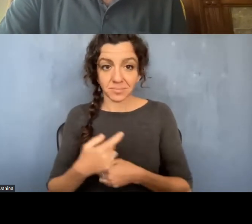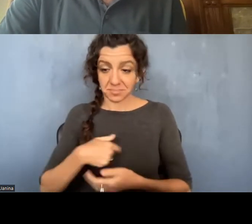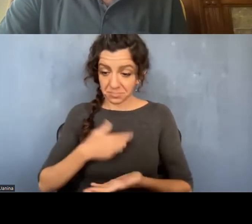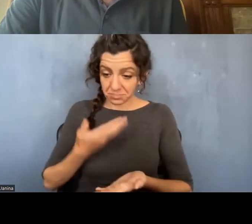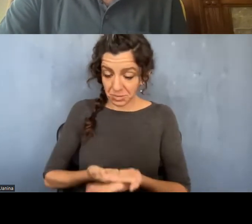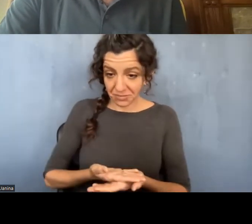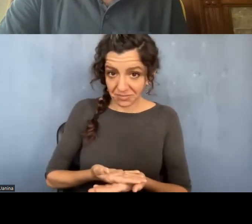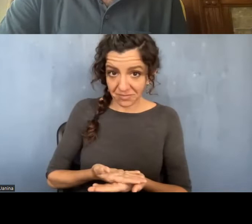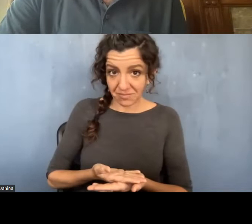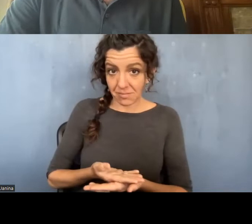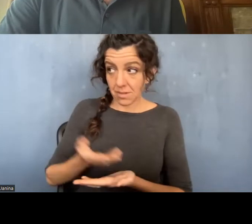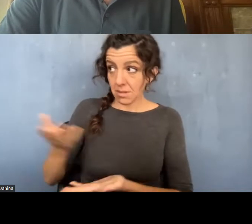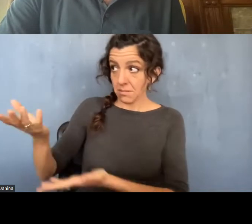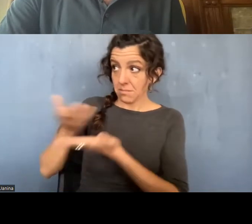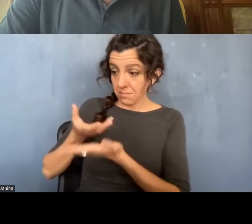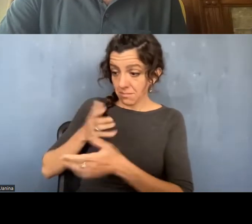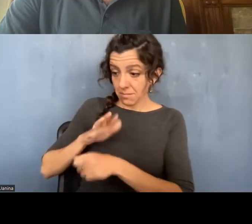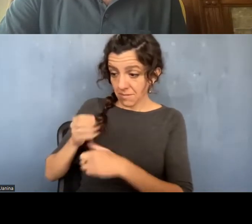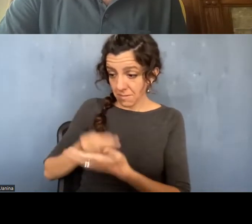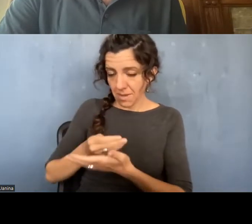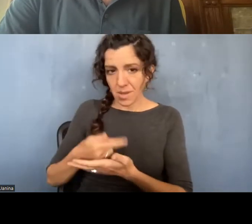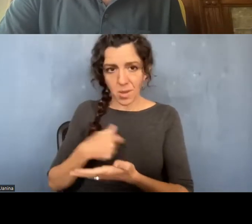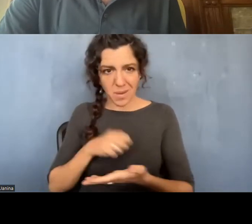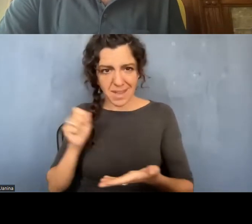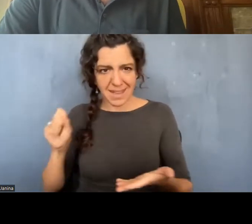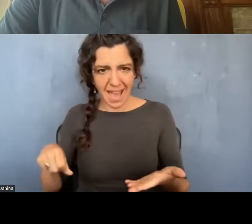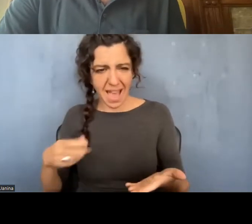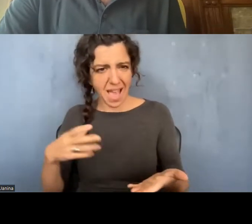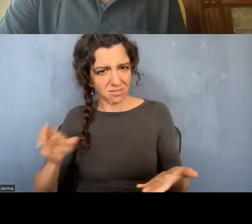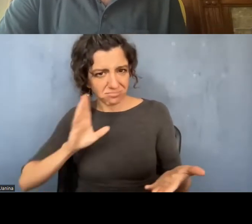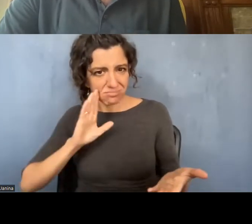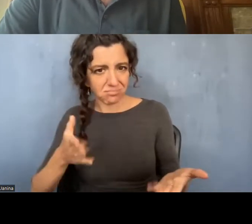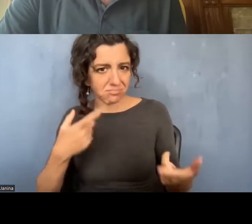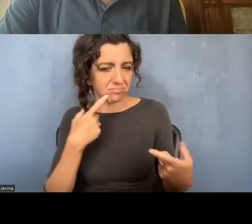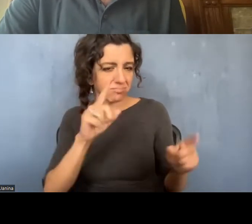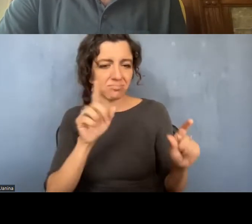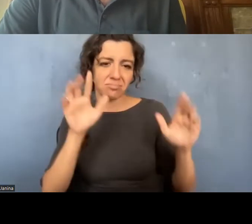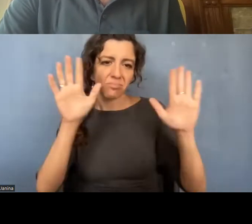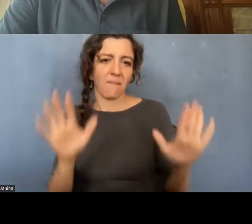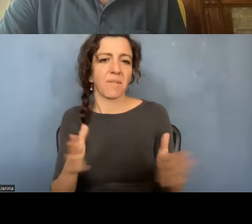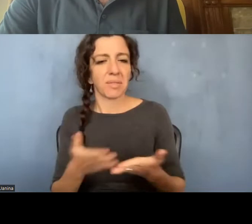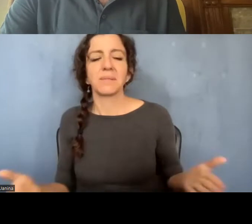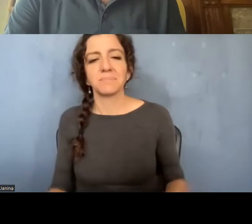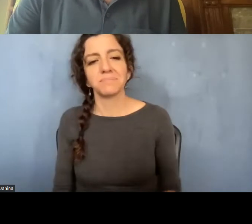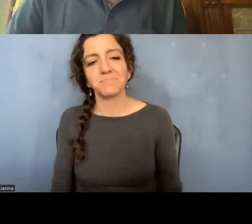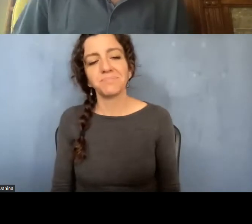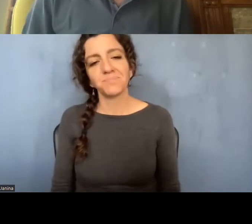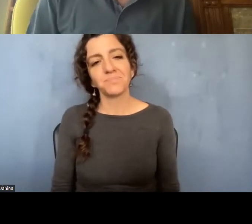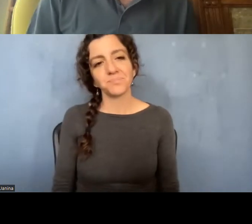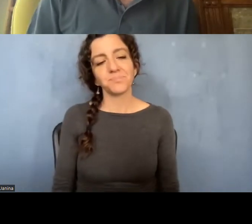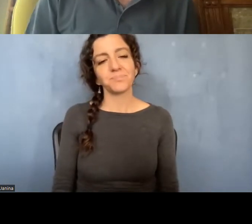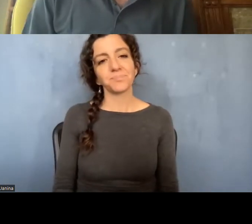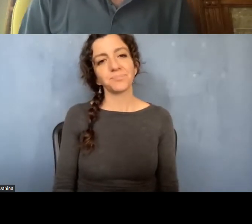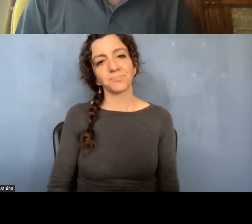given sufficient funding, we can and do accomplish incredible things." End quote. Next